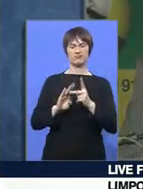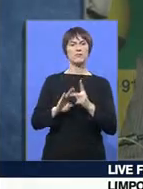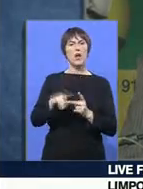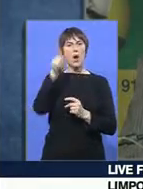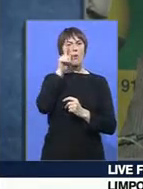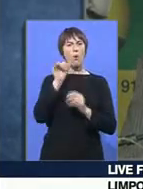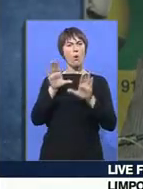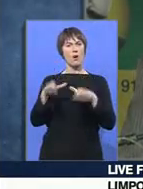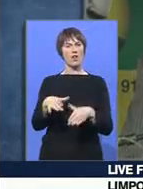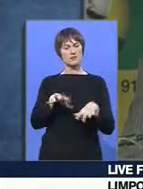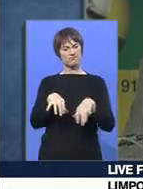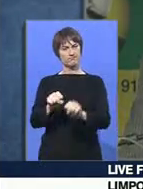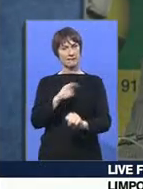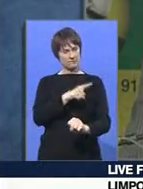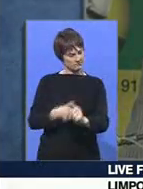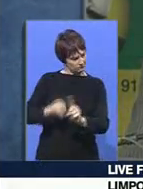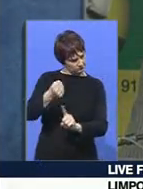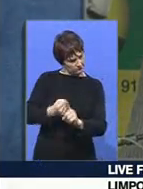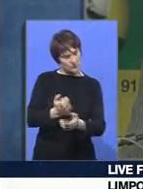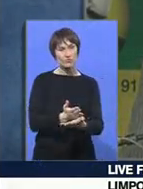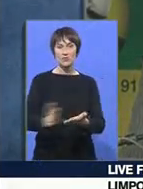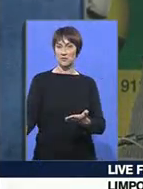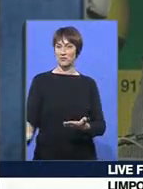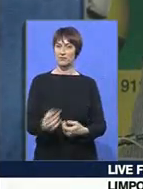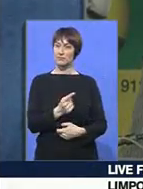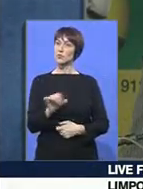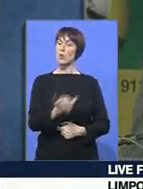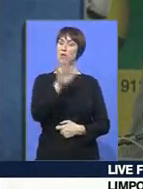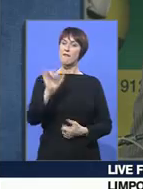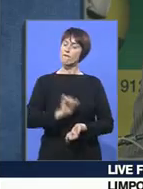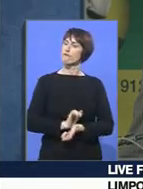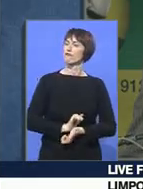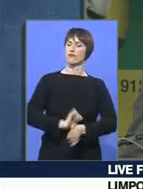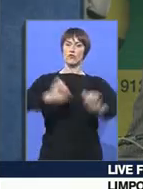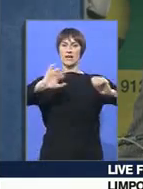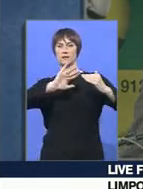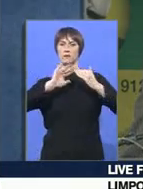first president of a free and democratic South Africa.